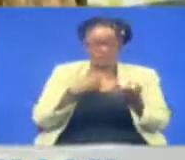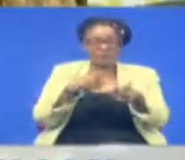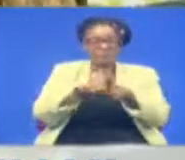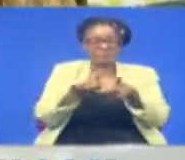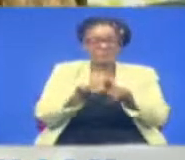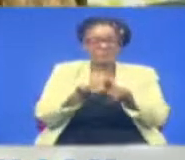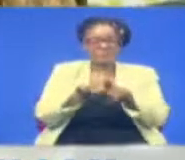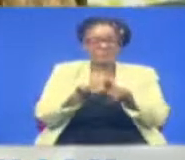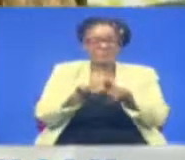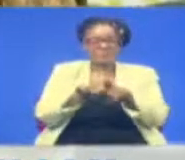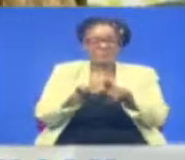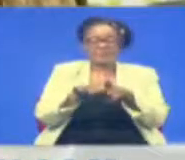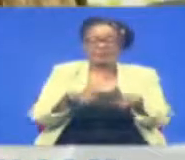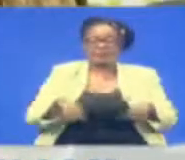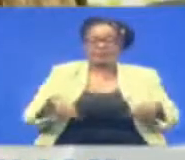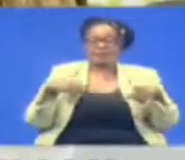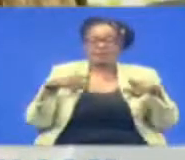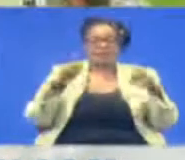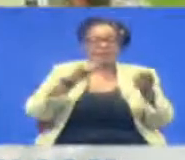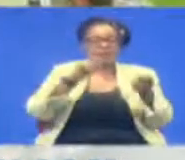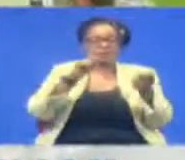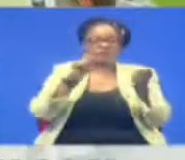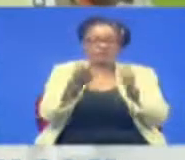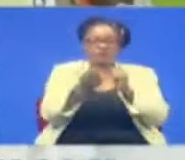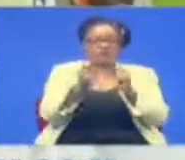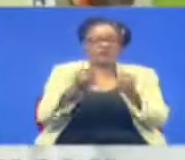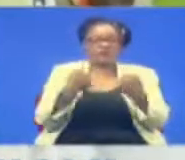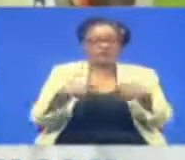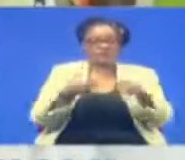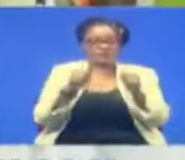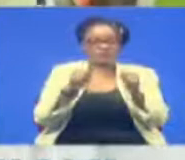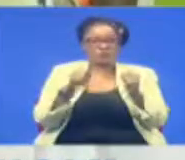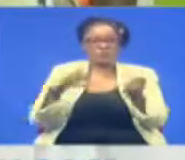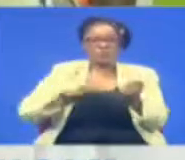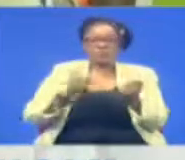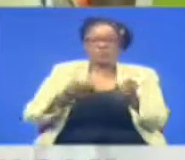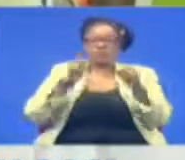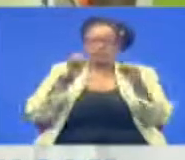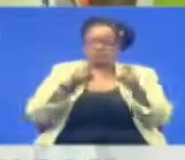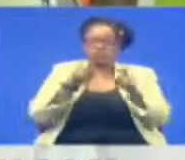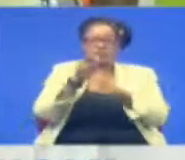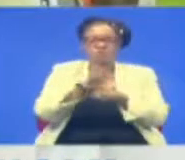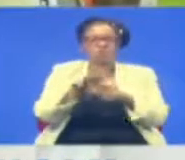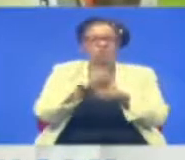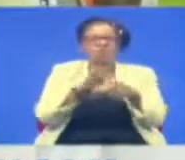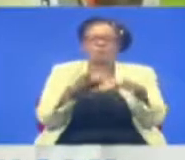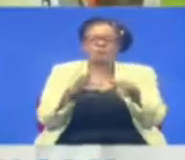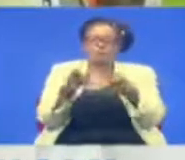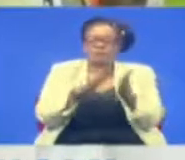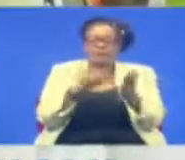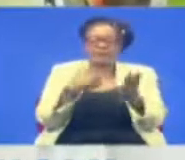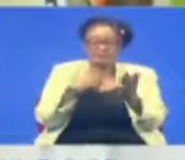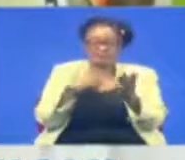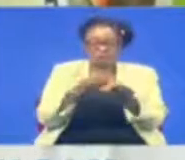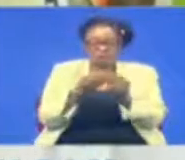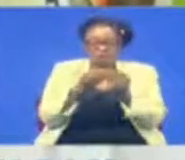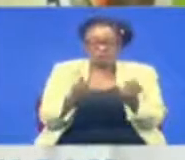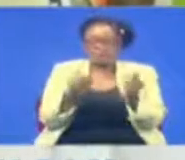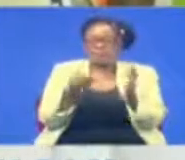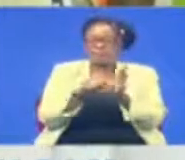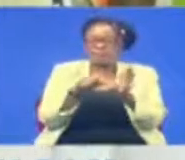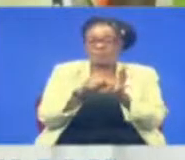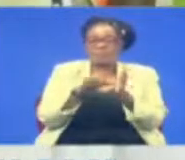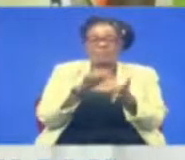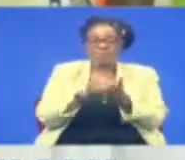is a life-changing effort. Wanawake wametakikana kutumia nafasi wanazopata ili kutatua matatizo yanayoikumba